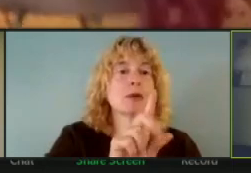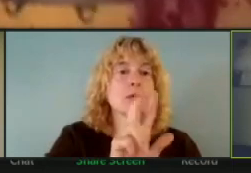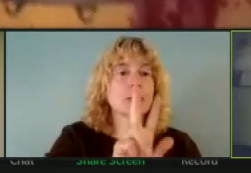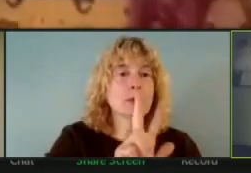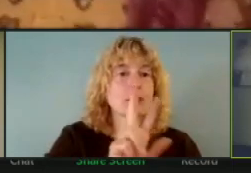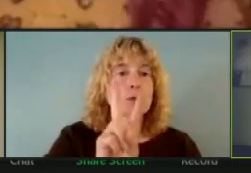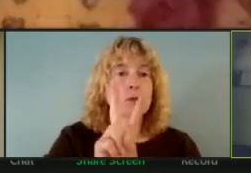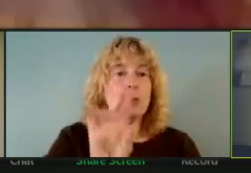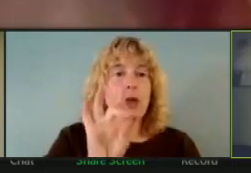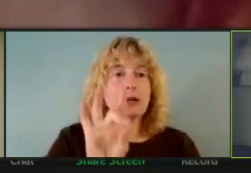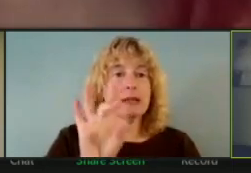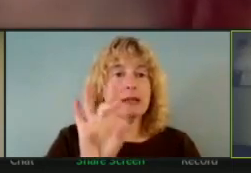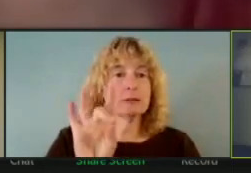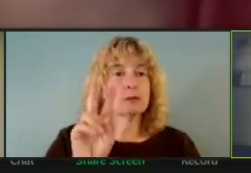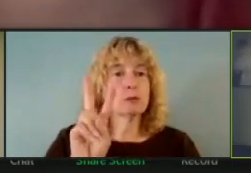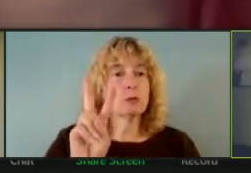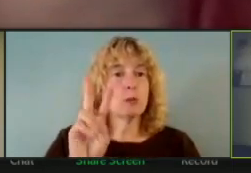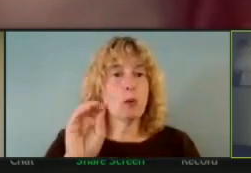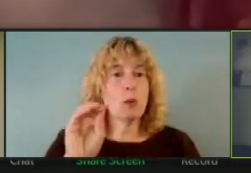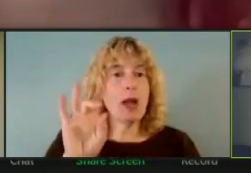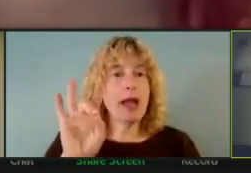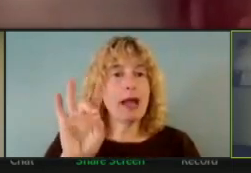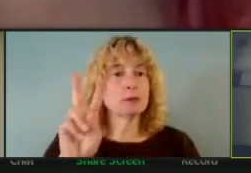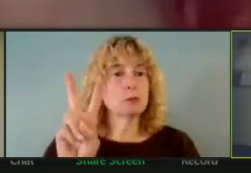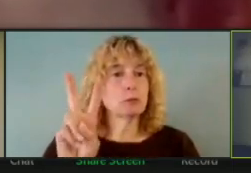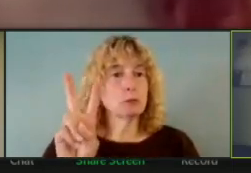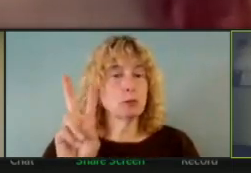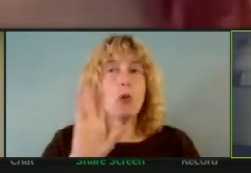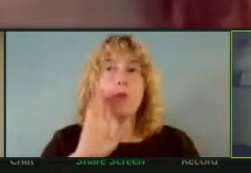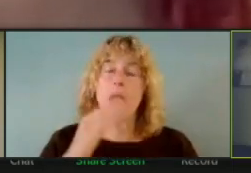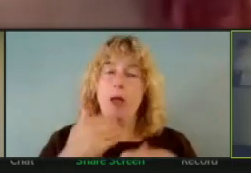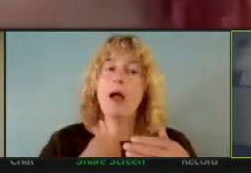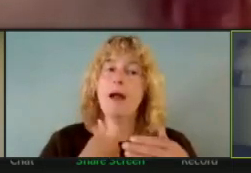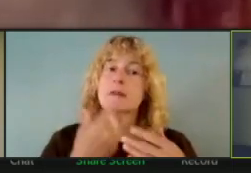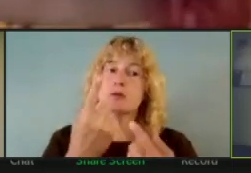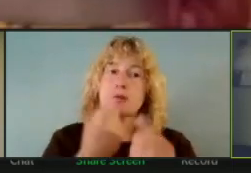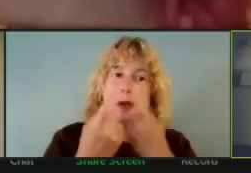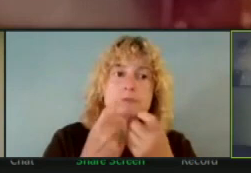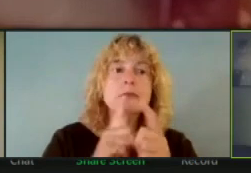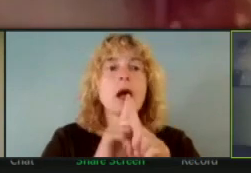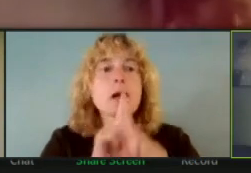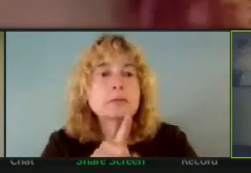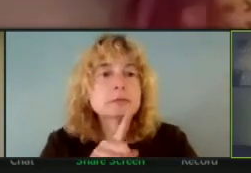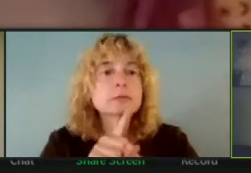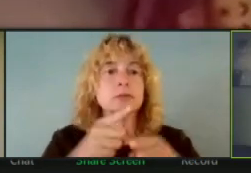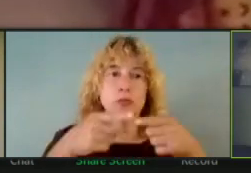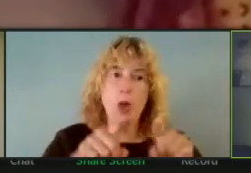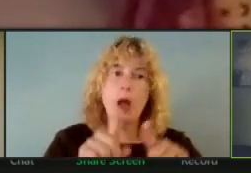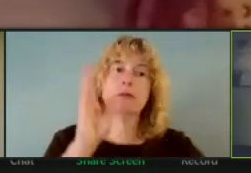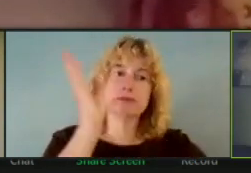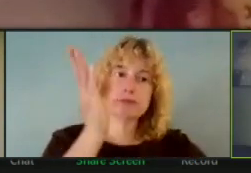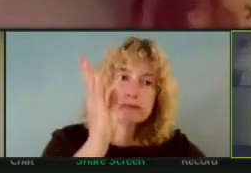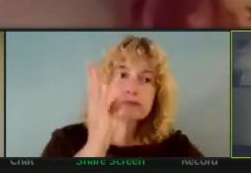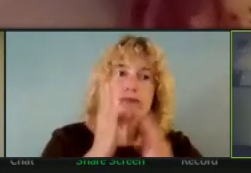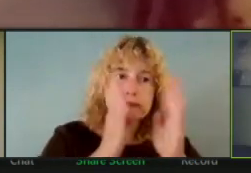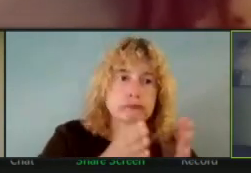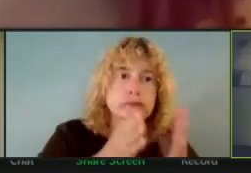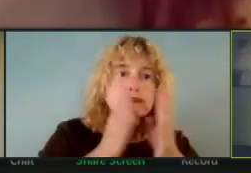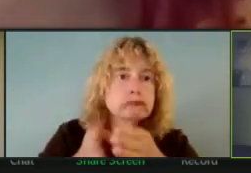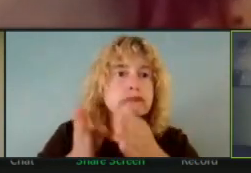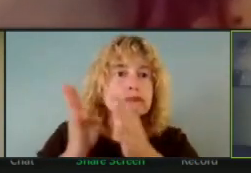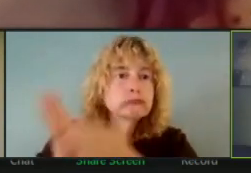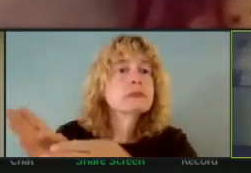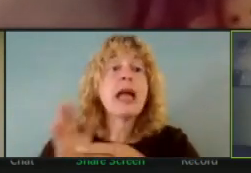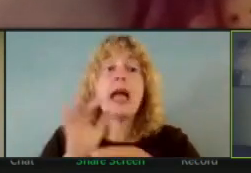313-288-2082. We will have question and answer after each segment. If we can't answer a question today, we are committed to getting